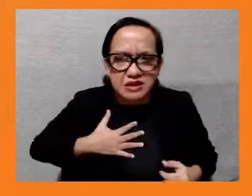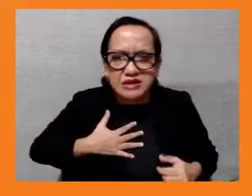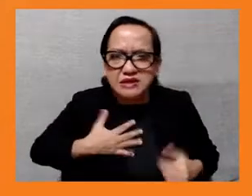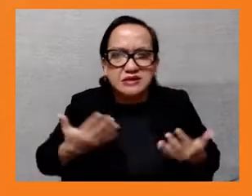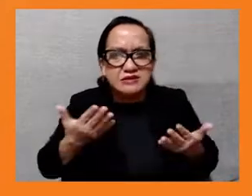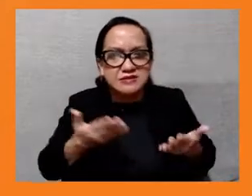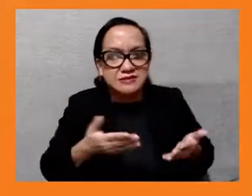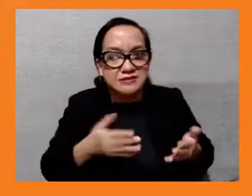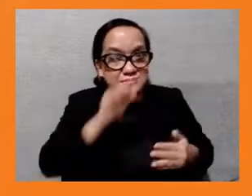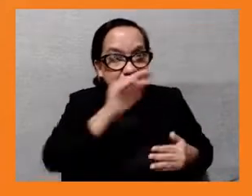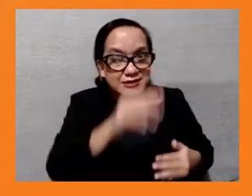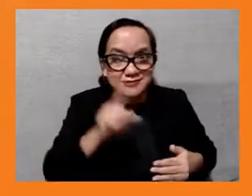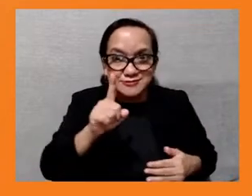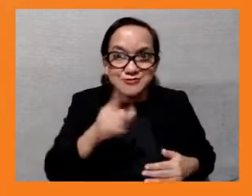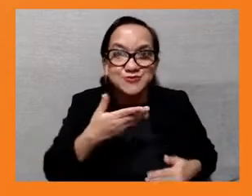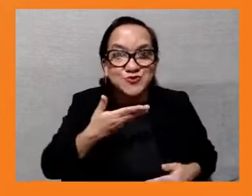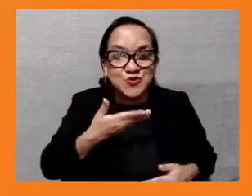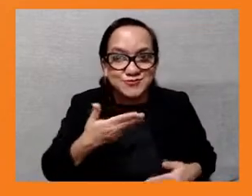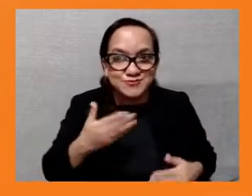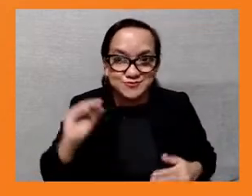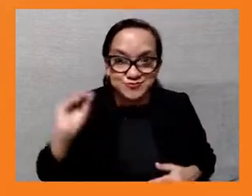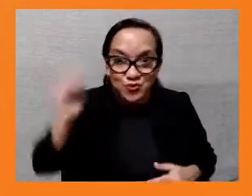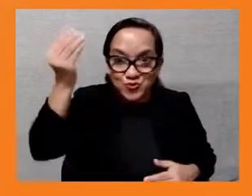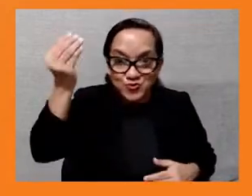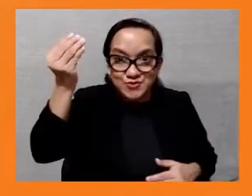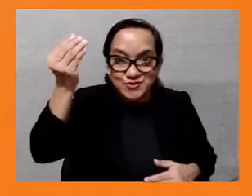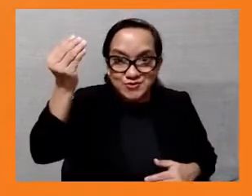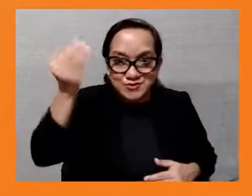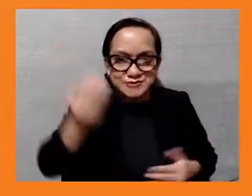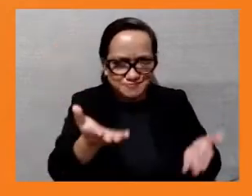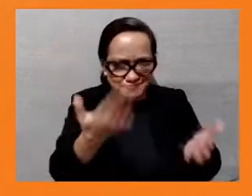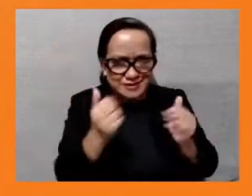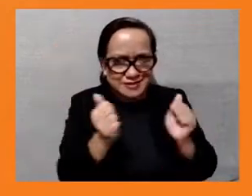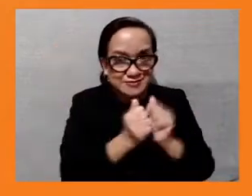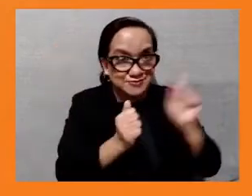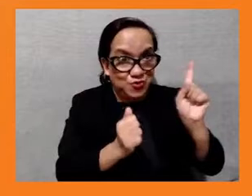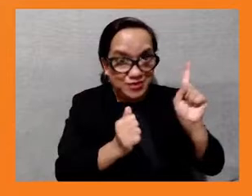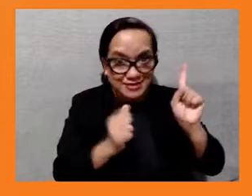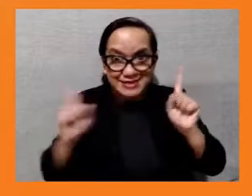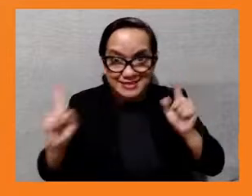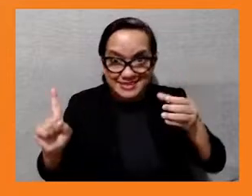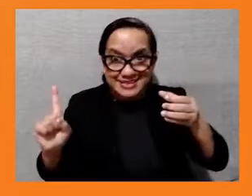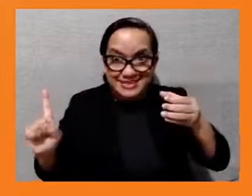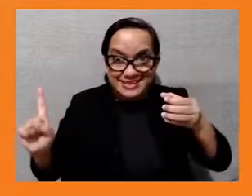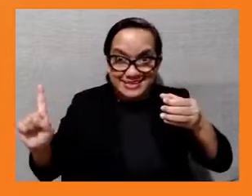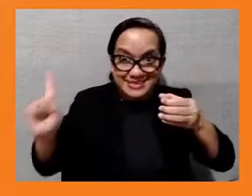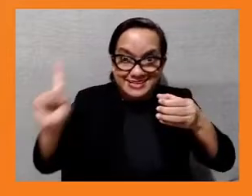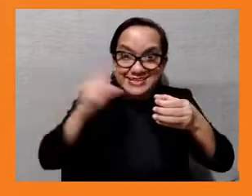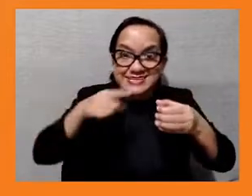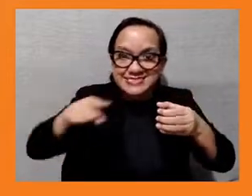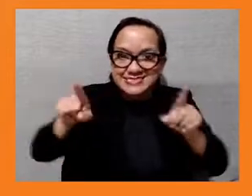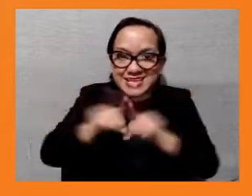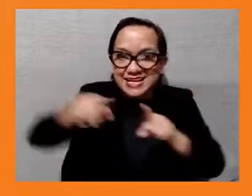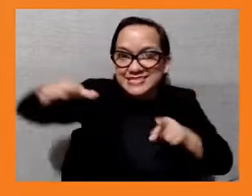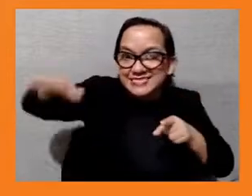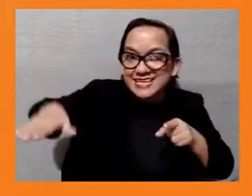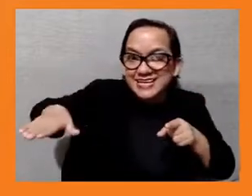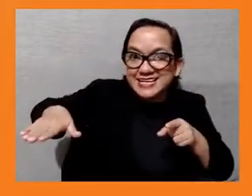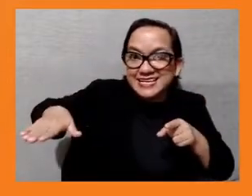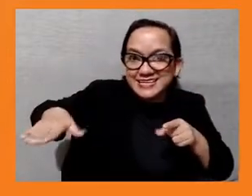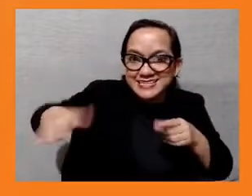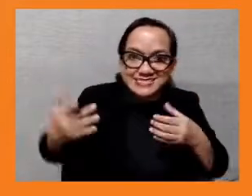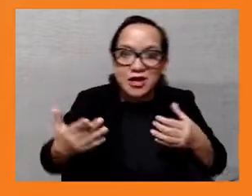compensation, and there is also discrepancy in compensation. And safeguard policy has ensured the land acquisition process will maintain the